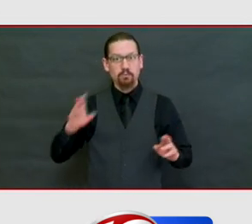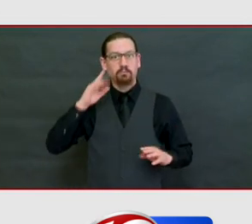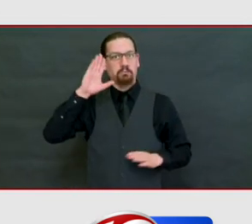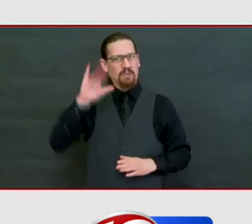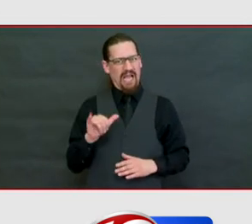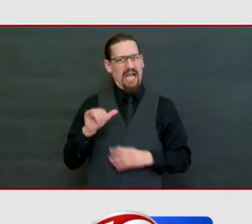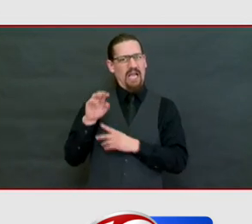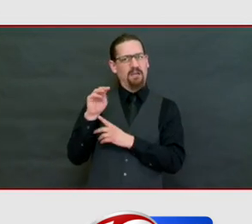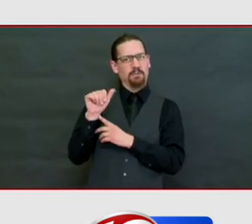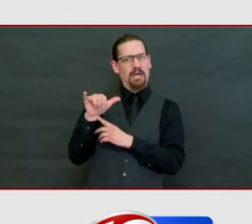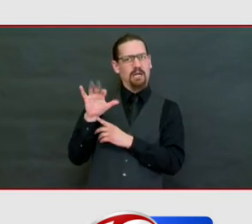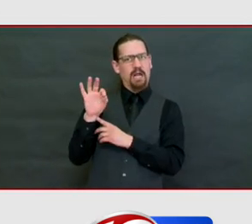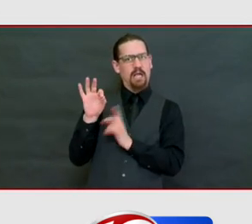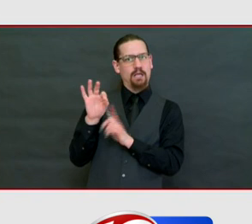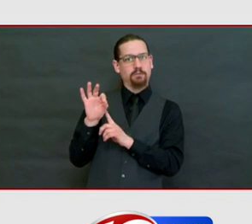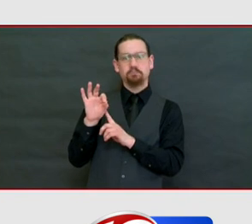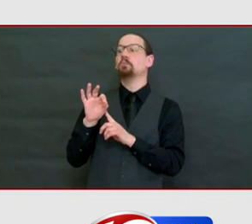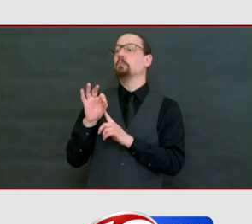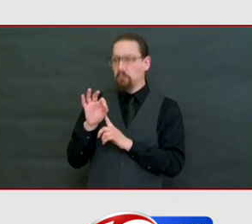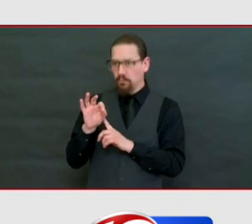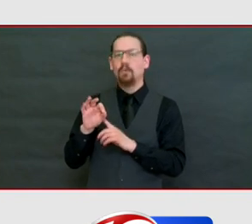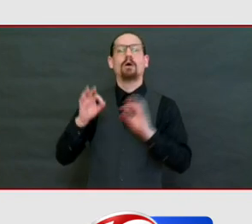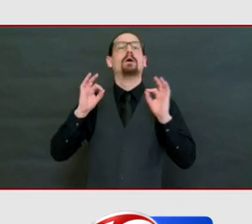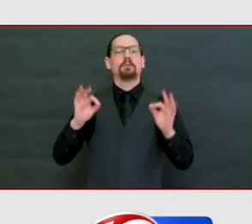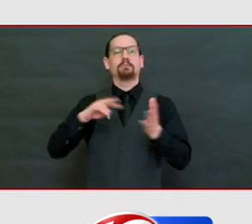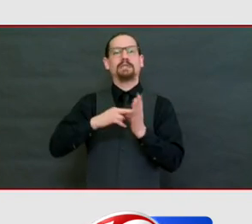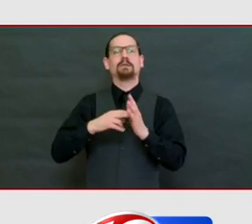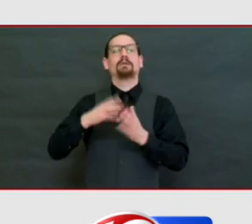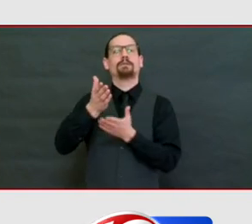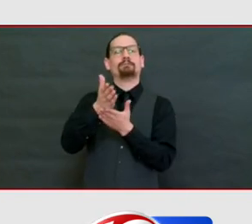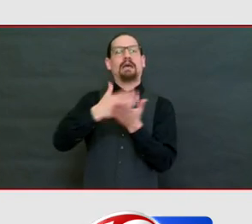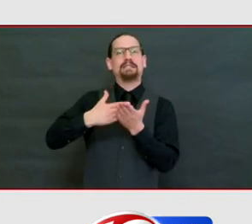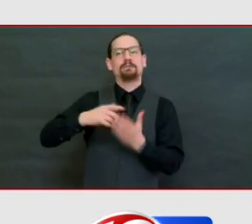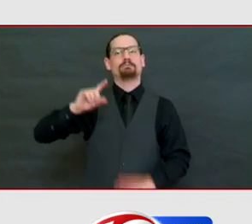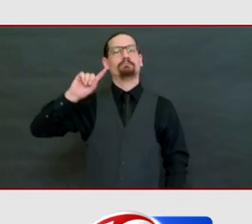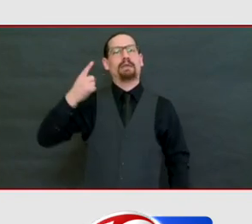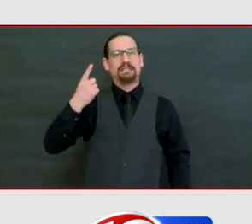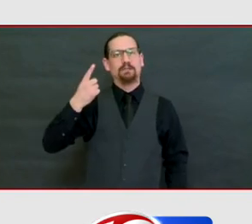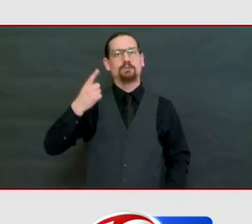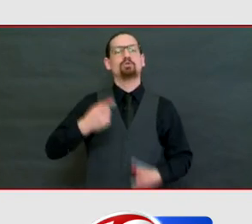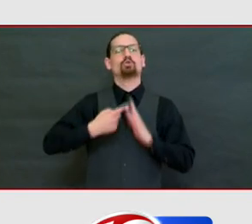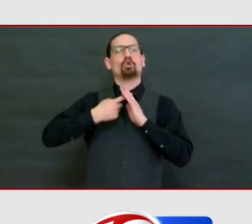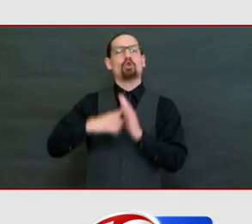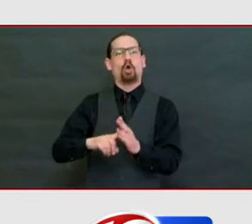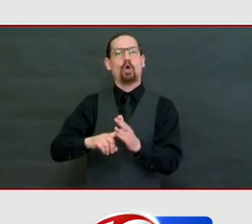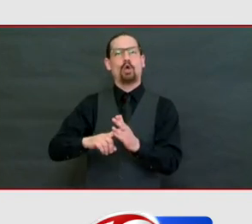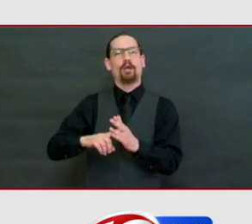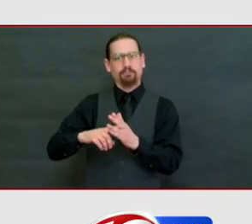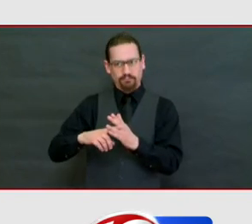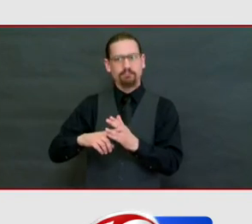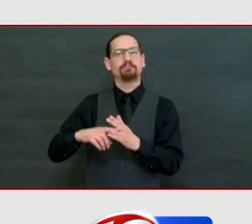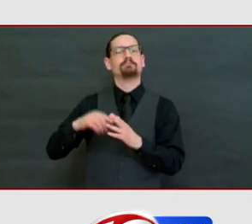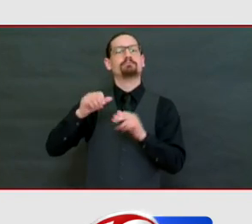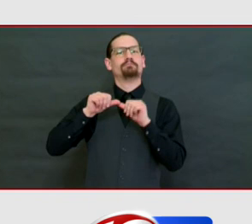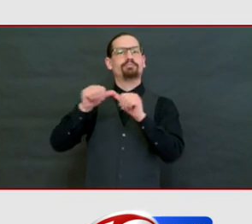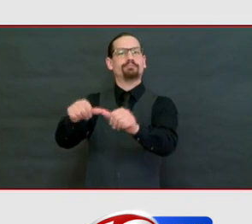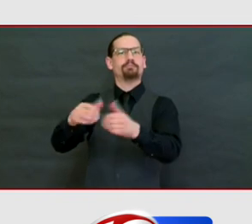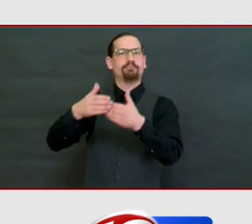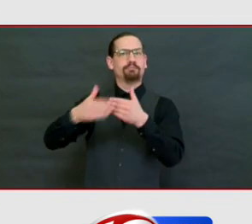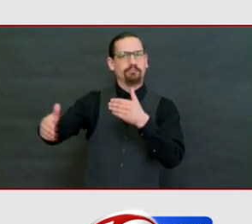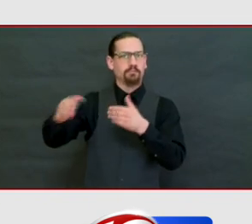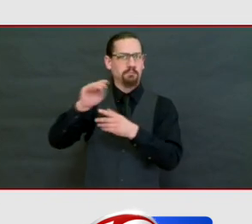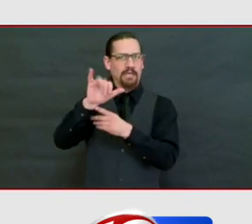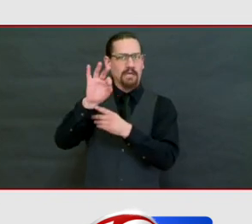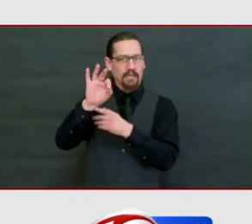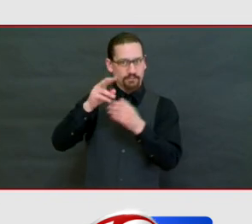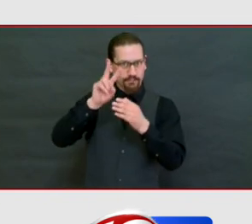increased volume before we can move from 1 to 2 and 2 to 3. The key